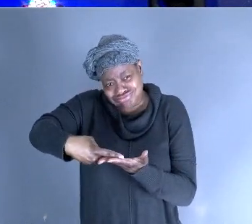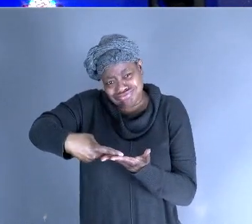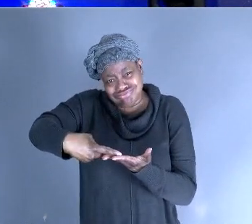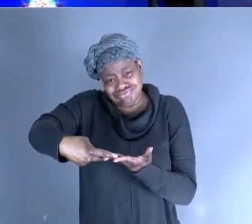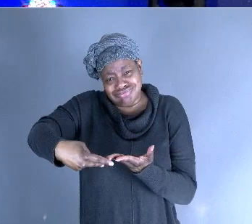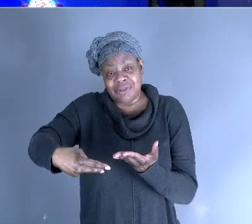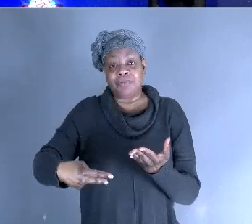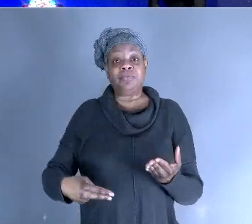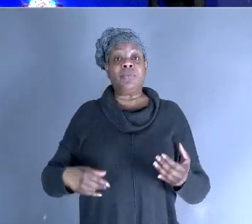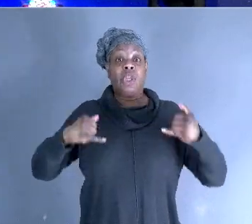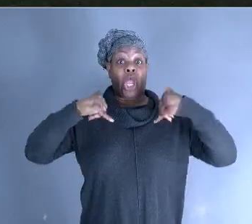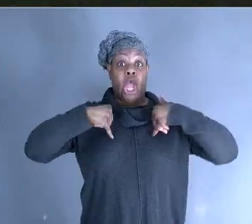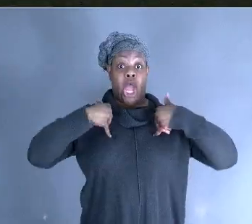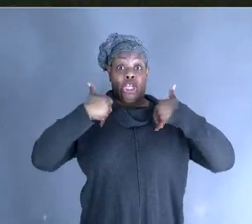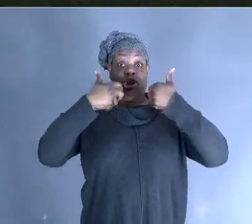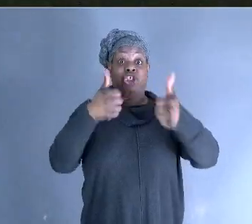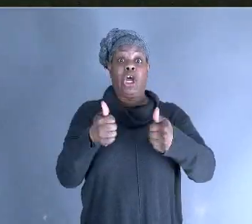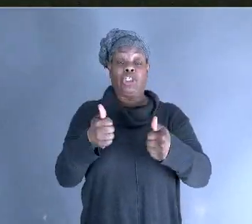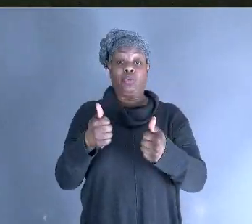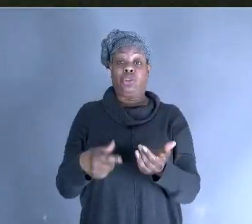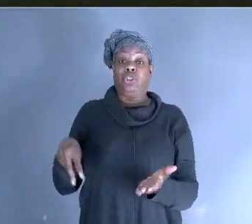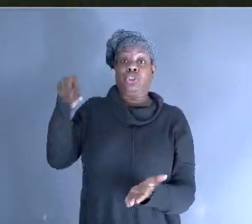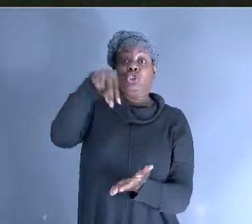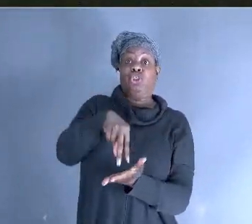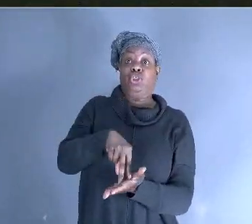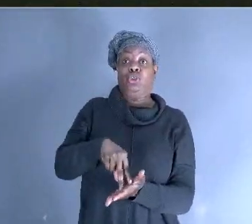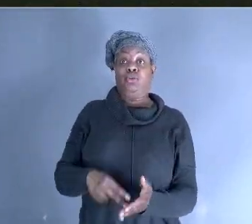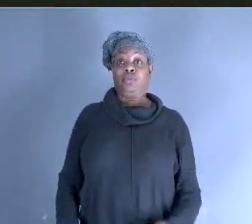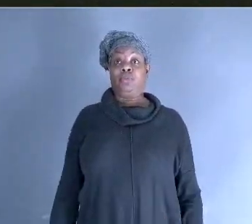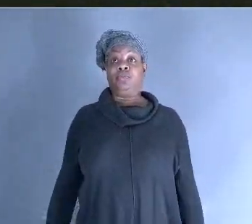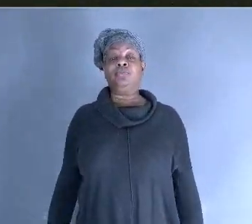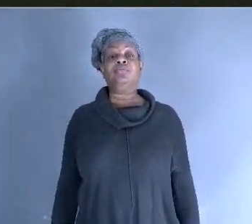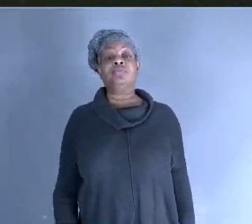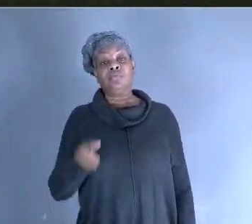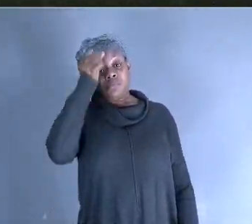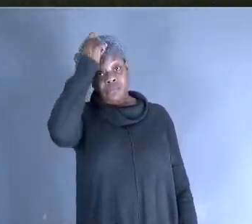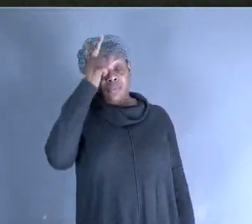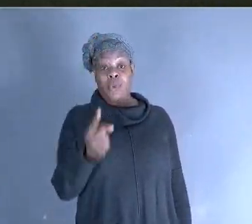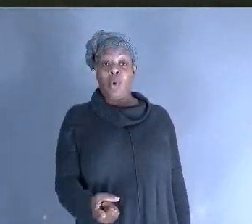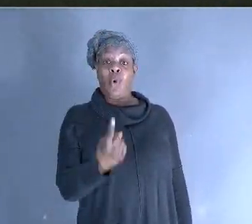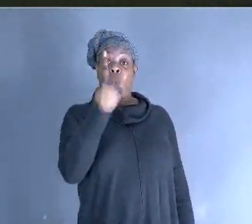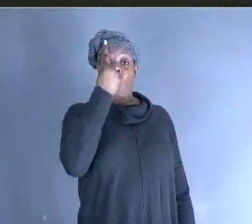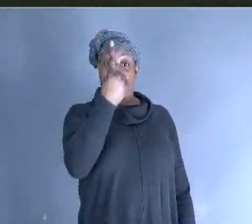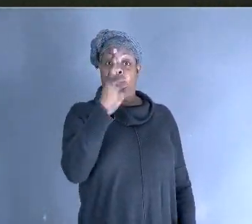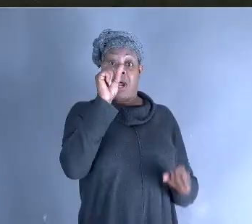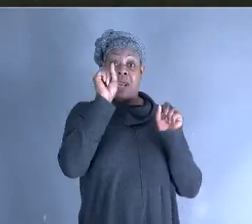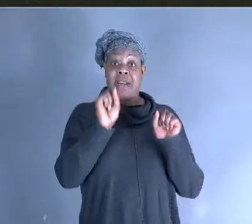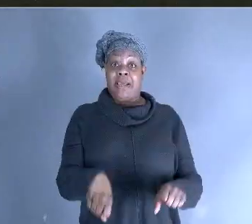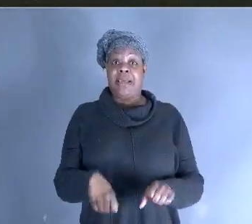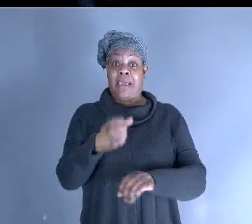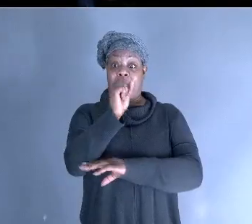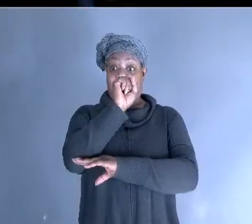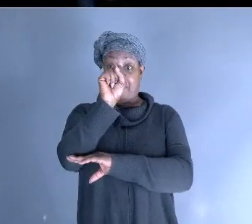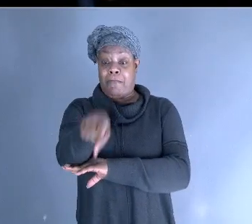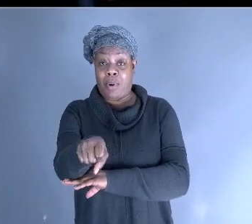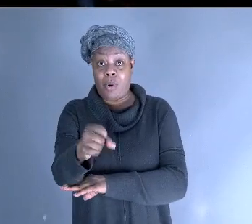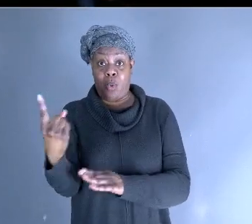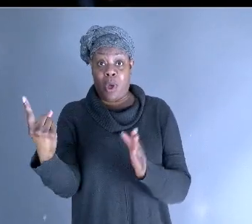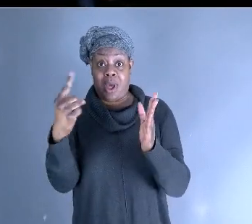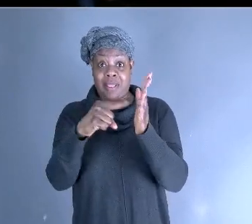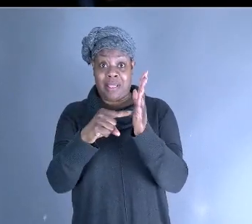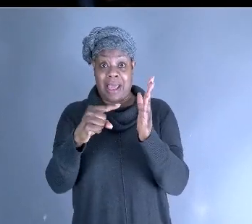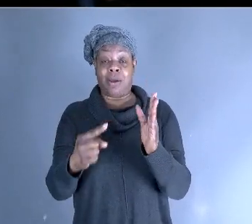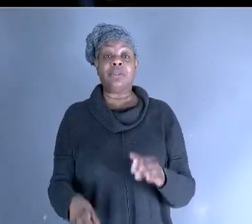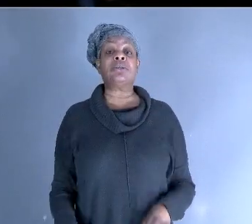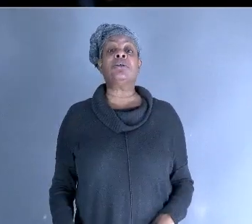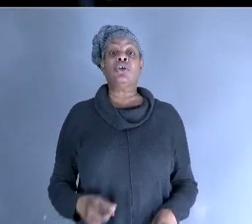Joshua stood up. Turn to your neighbor and say, One can chase a thousand, But two can put ten